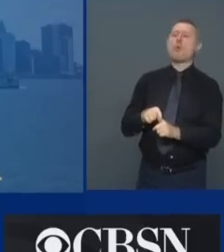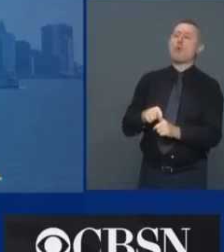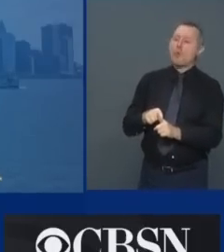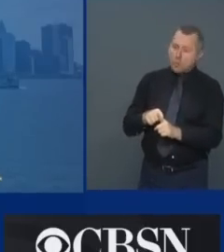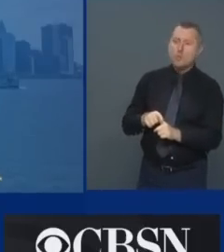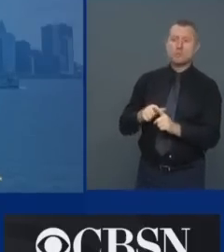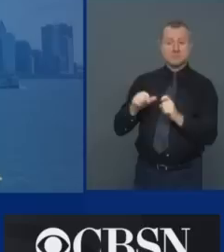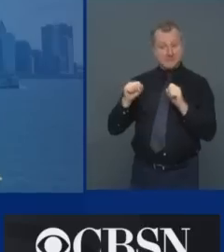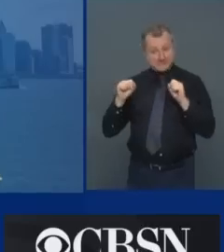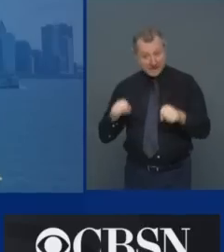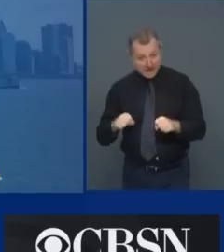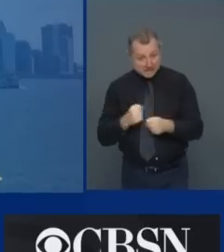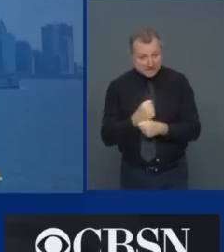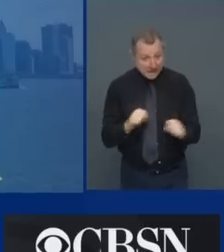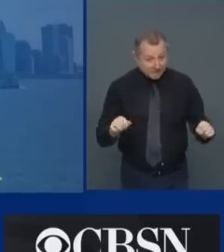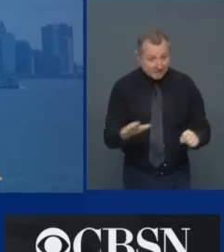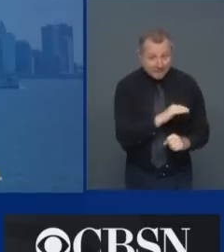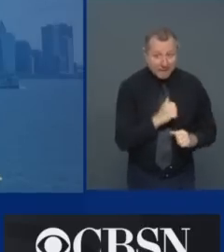and death.